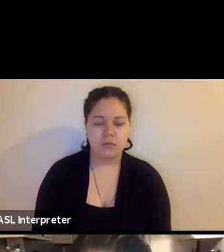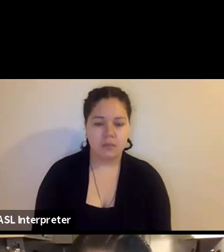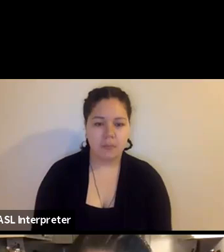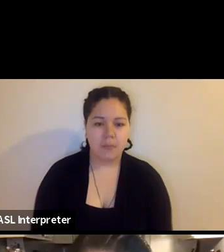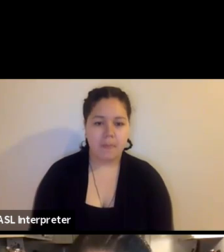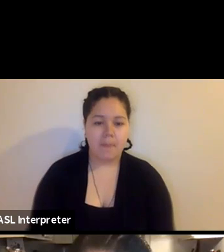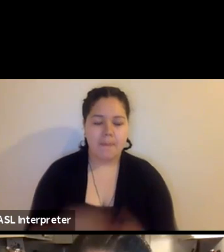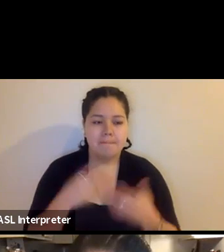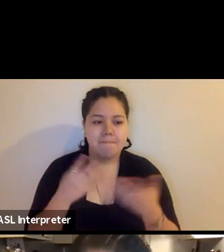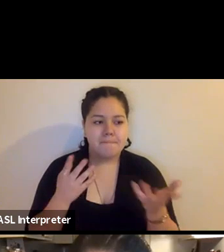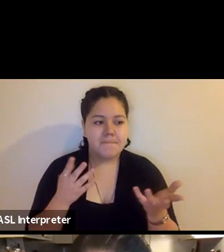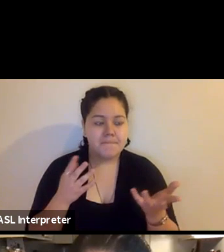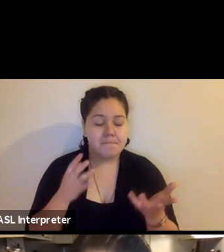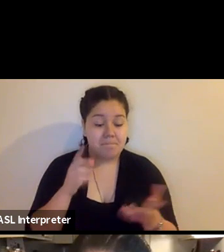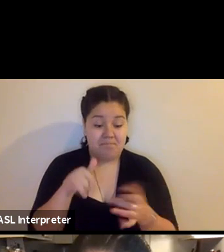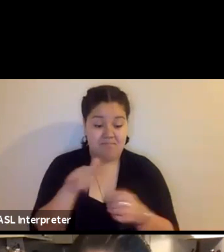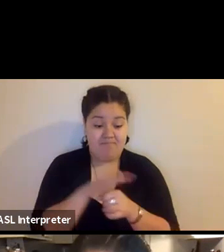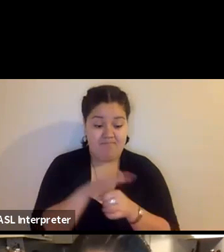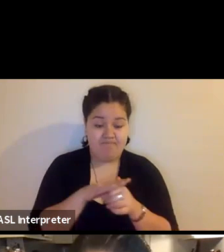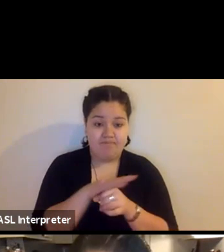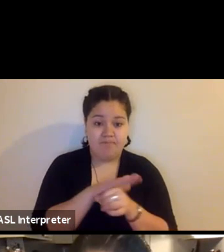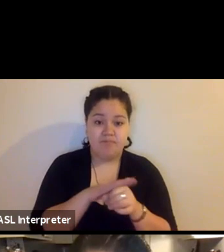It is a site